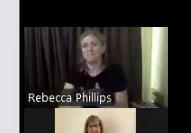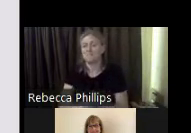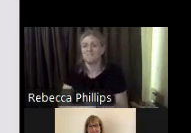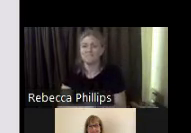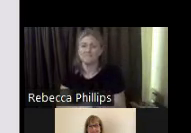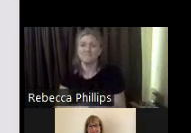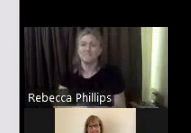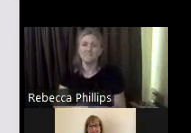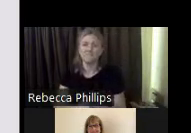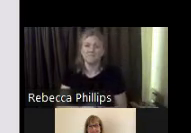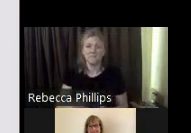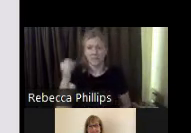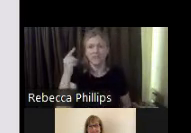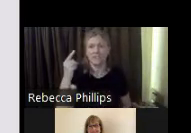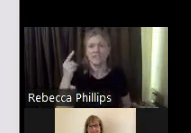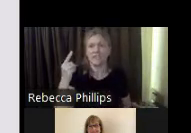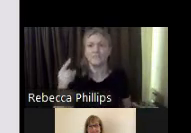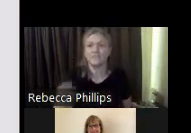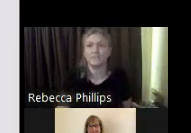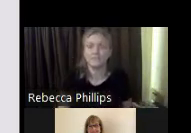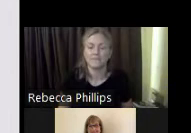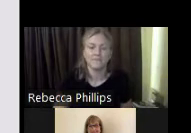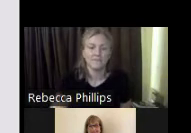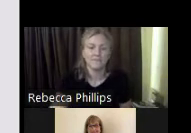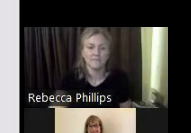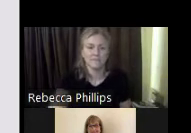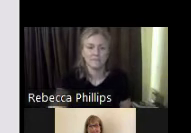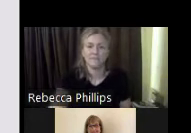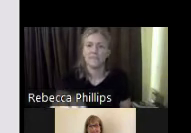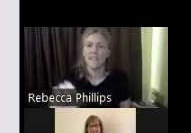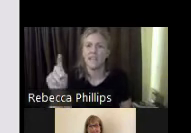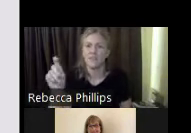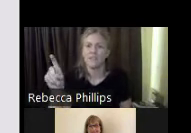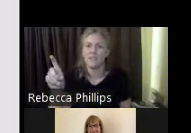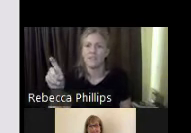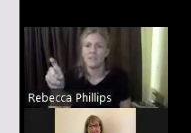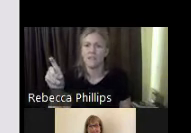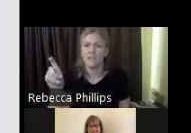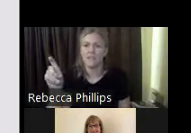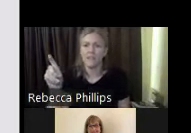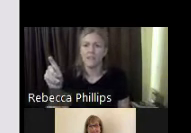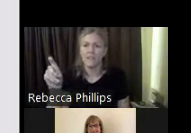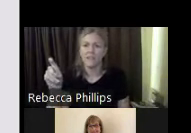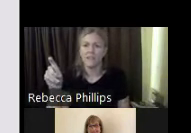fine. Okay. I understand. Any other questions?